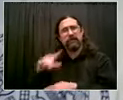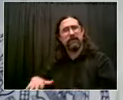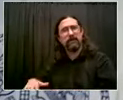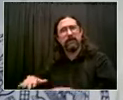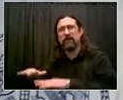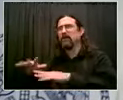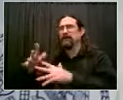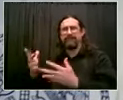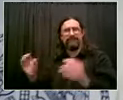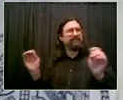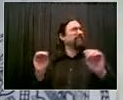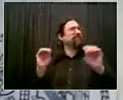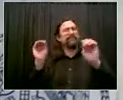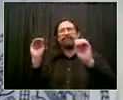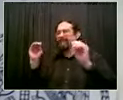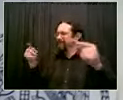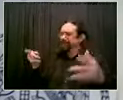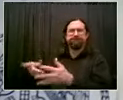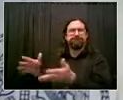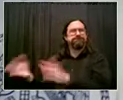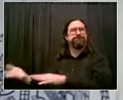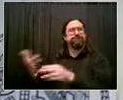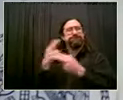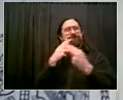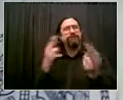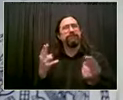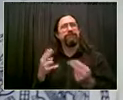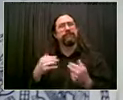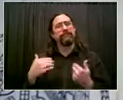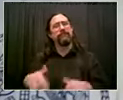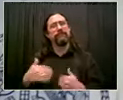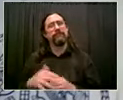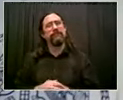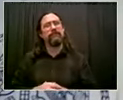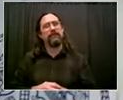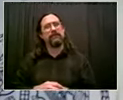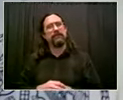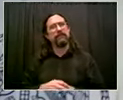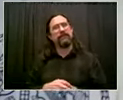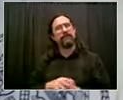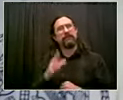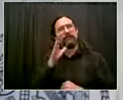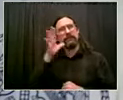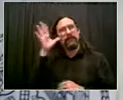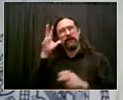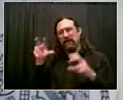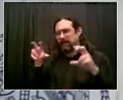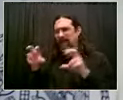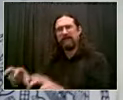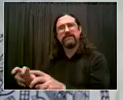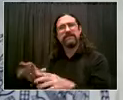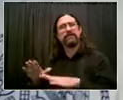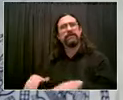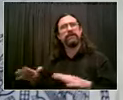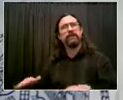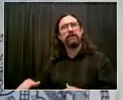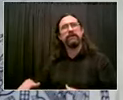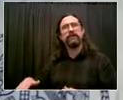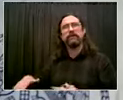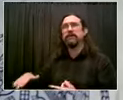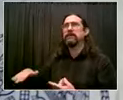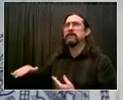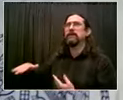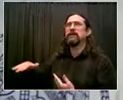and you're supposed to leave this earth ahead of them. These parents were grappling with the sudden, shocking, horrible